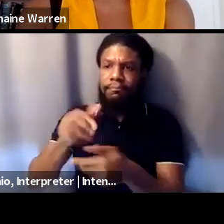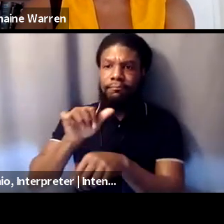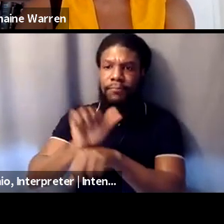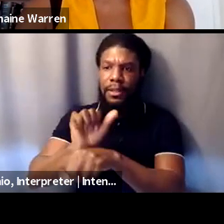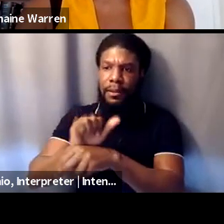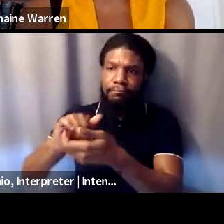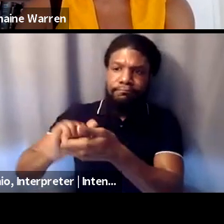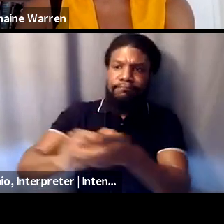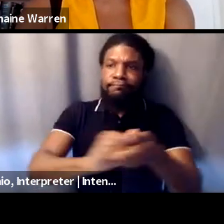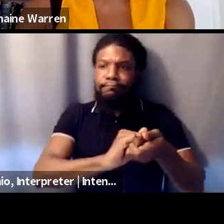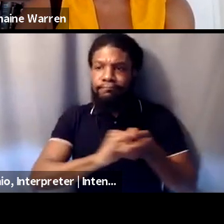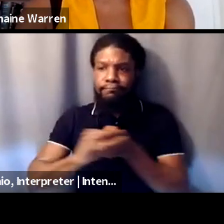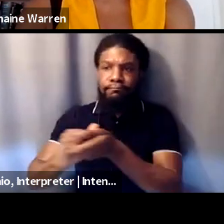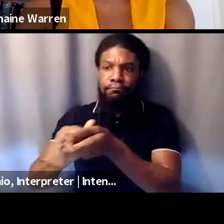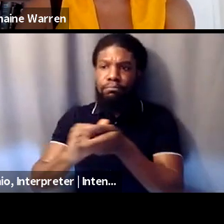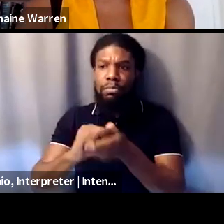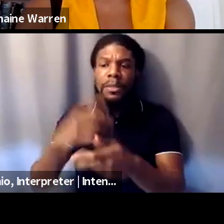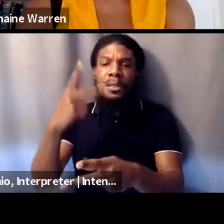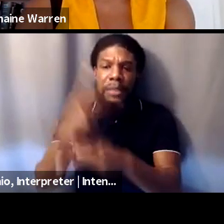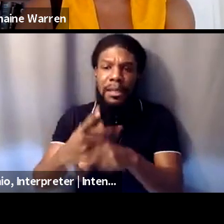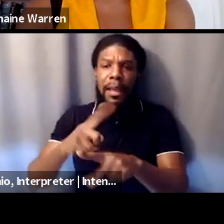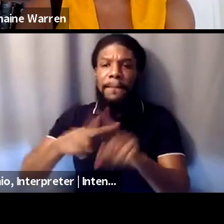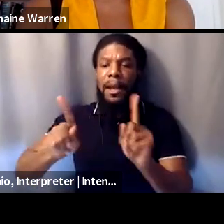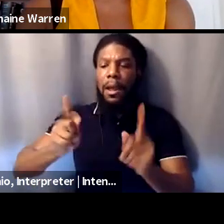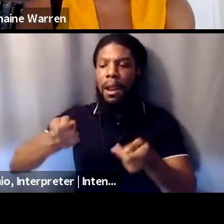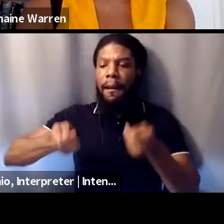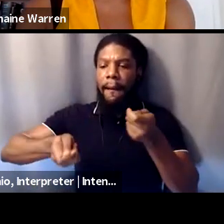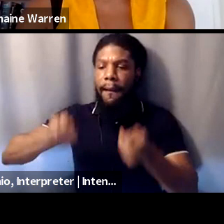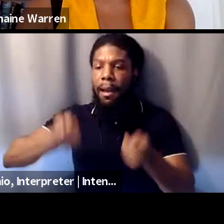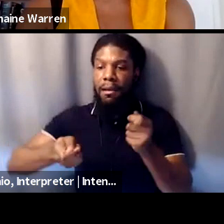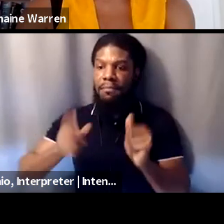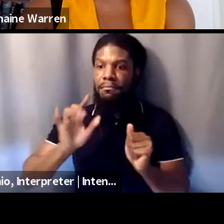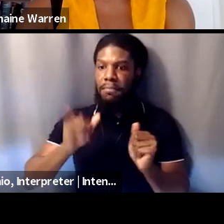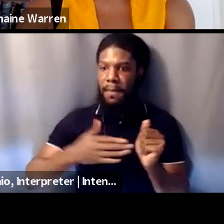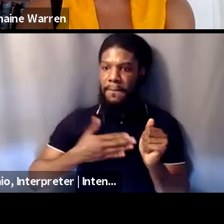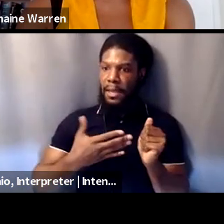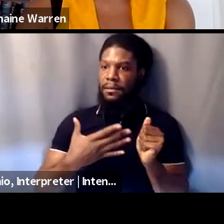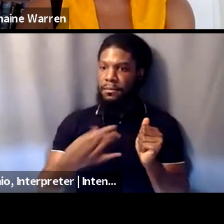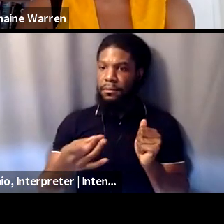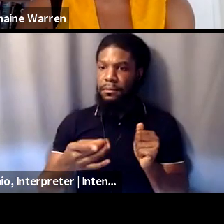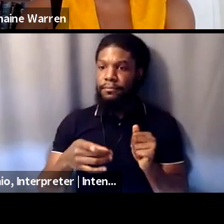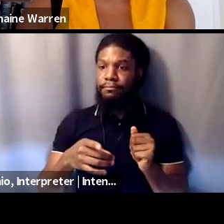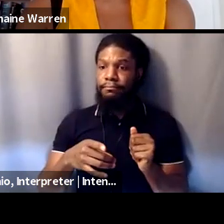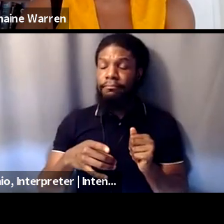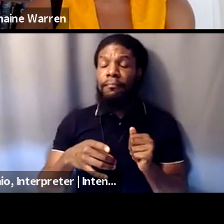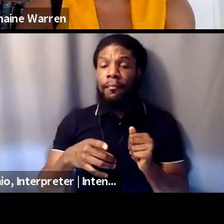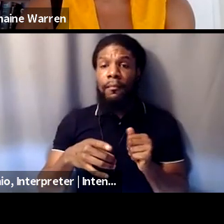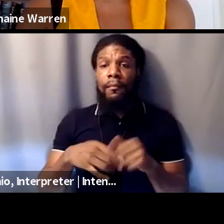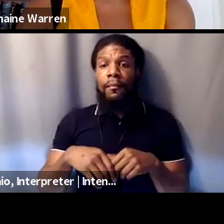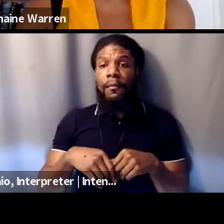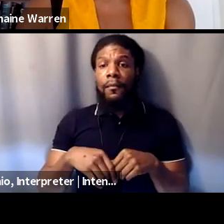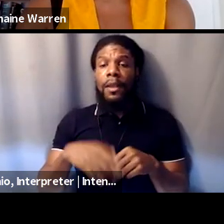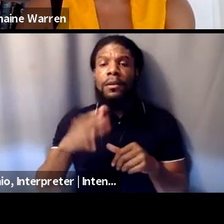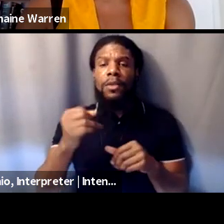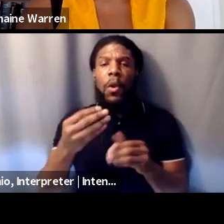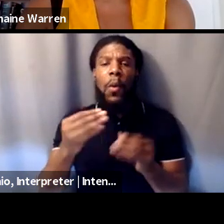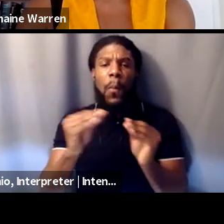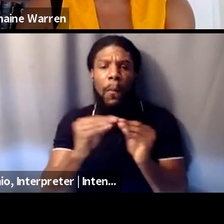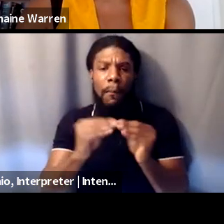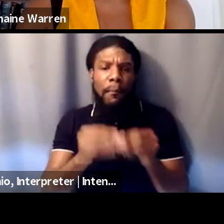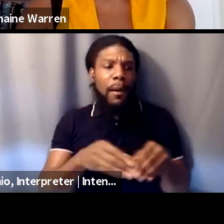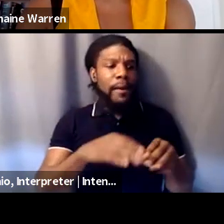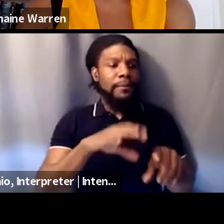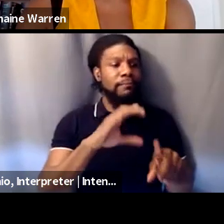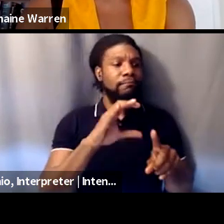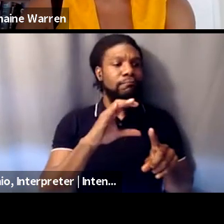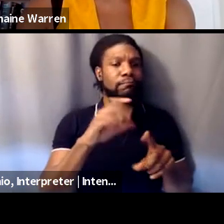event, which is something I'm personally interested in, again, going back to like cross-racial communication, having everyone be a part of